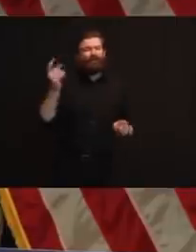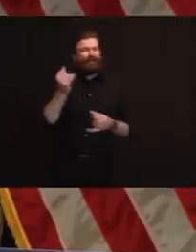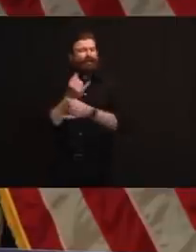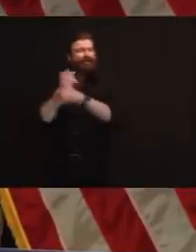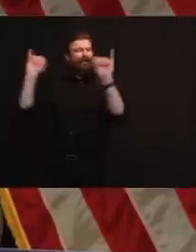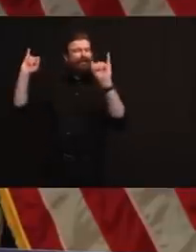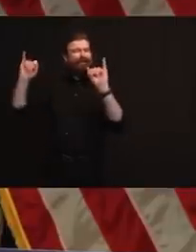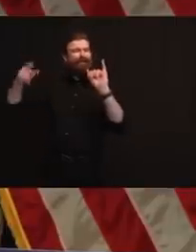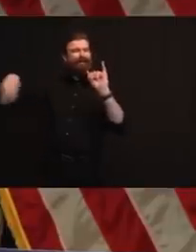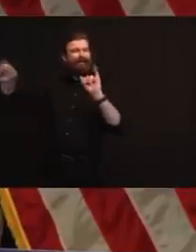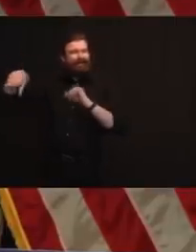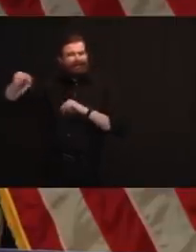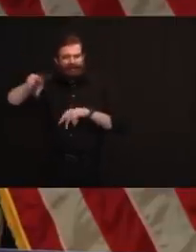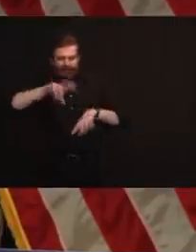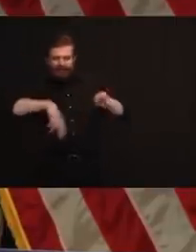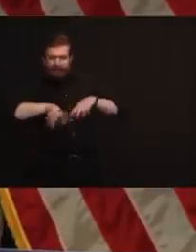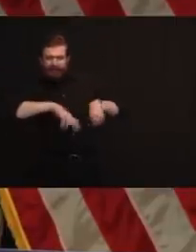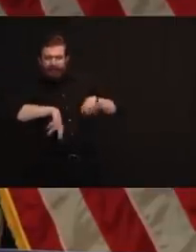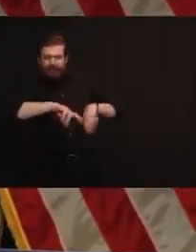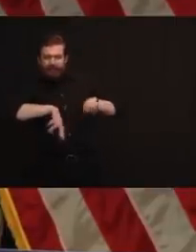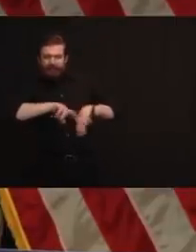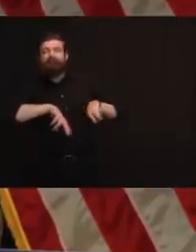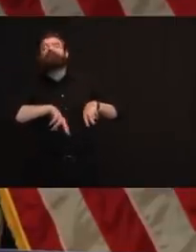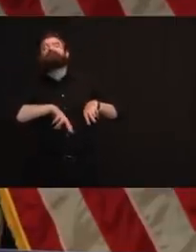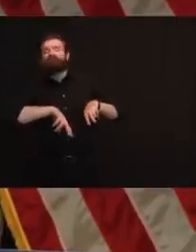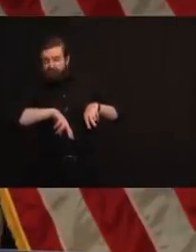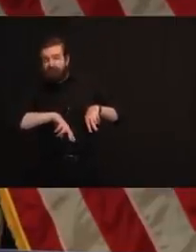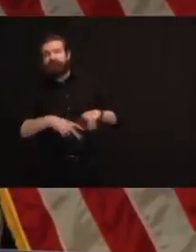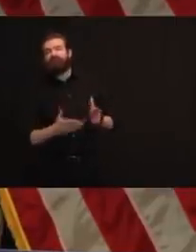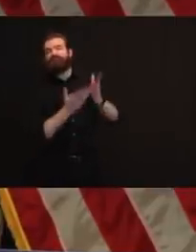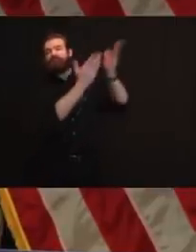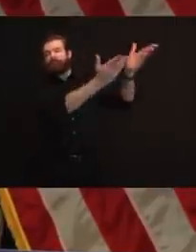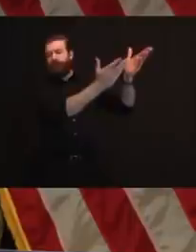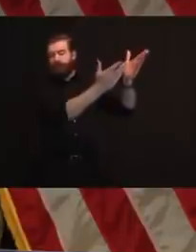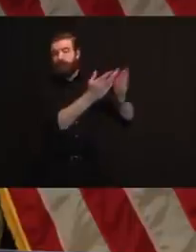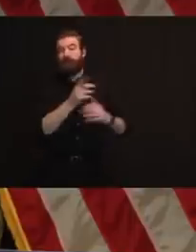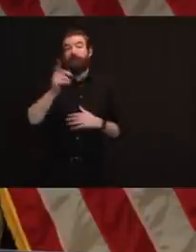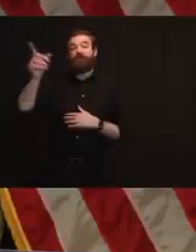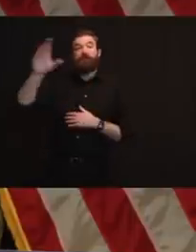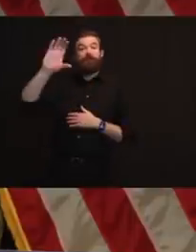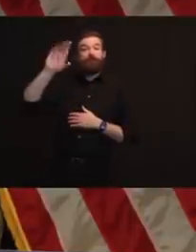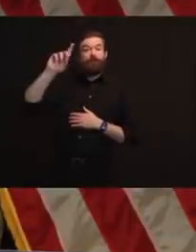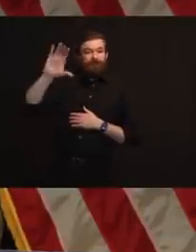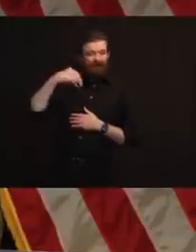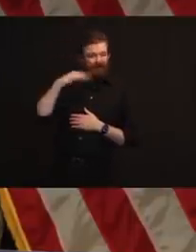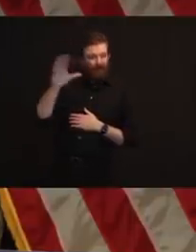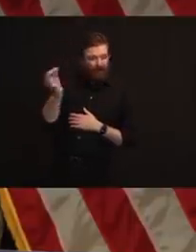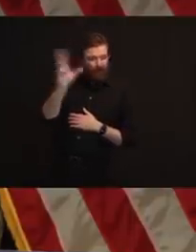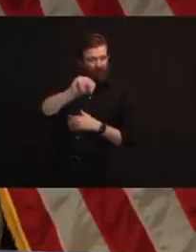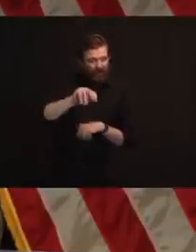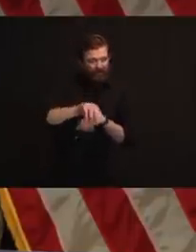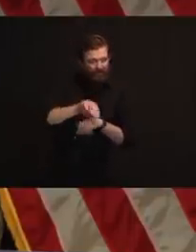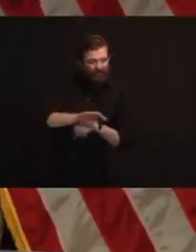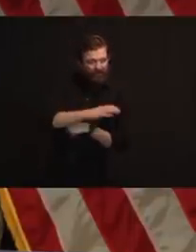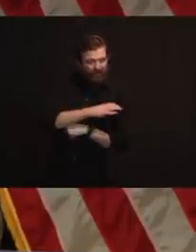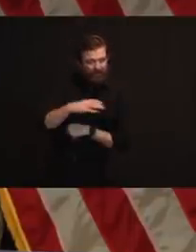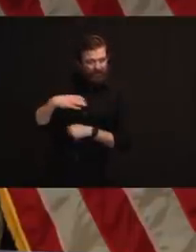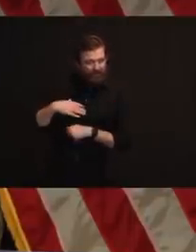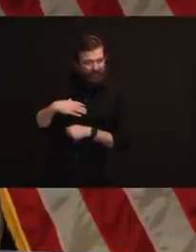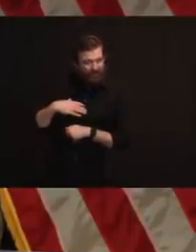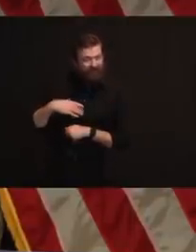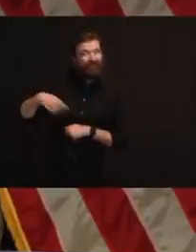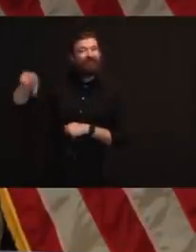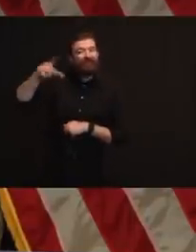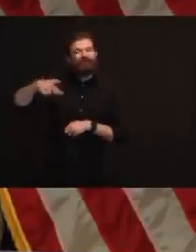recommendation. The CDC has an advisory committee that does exactly the same thing. They're meeting tomorrow, actually, to review the Moderna